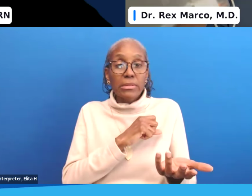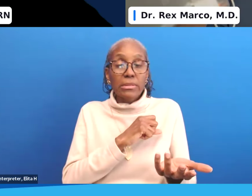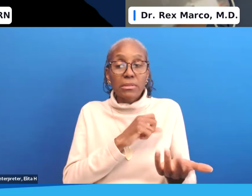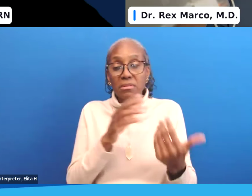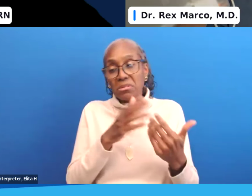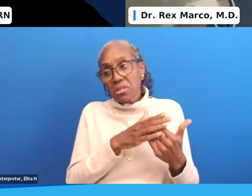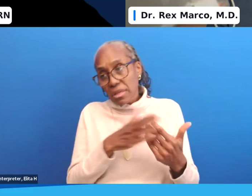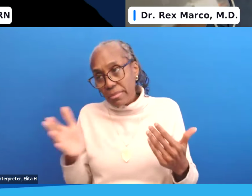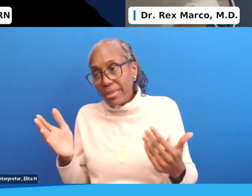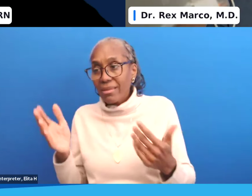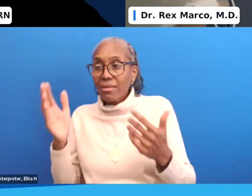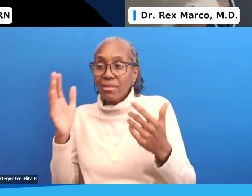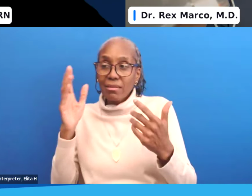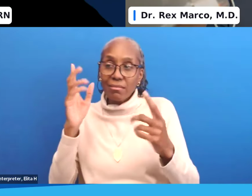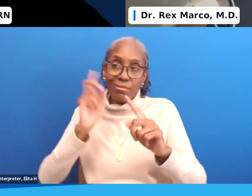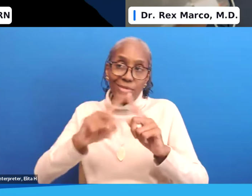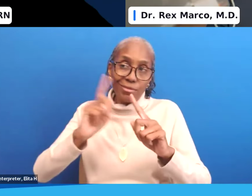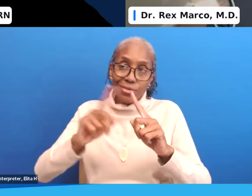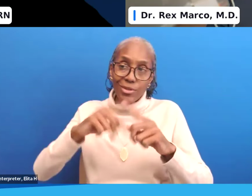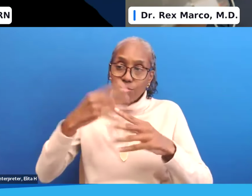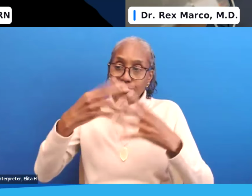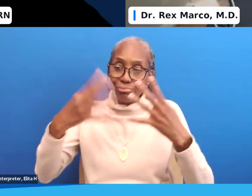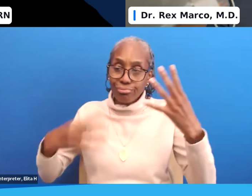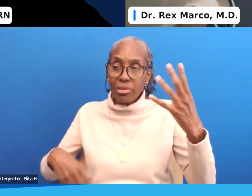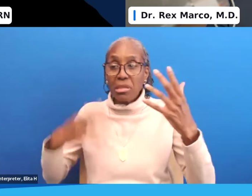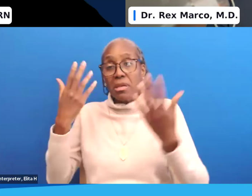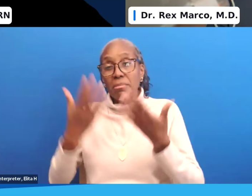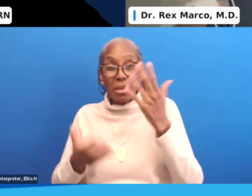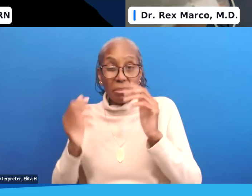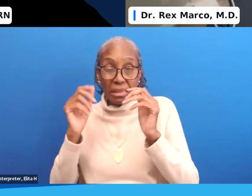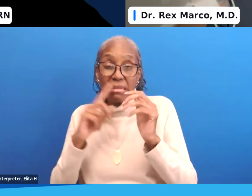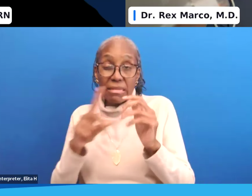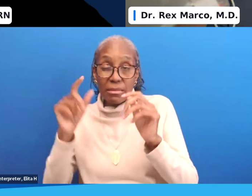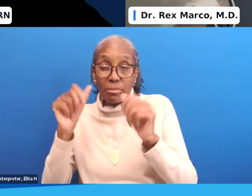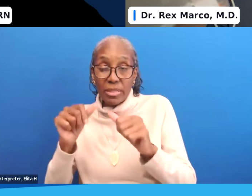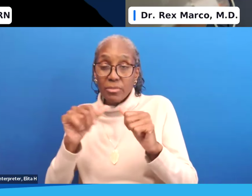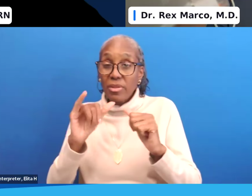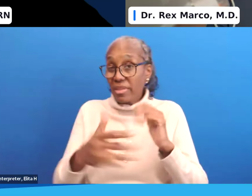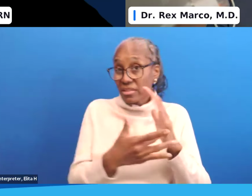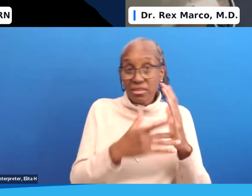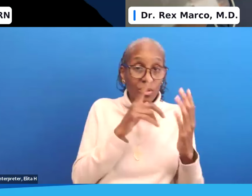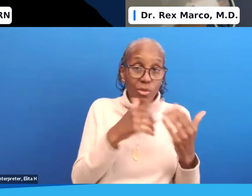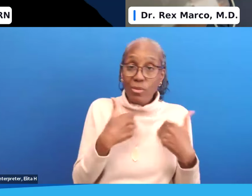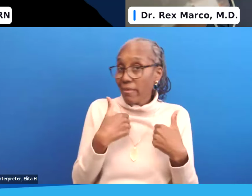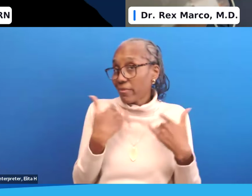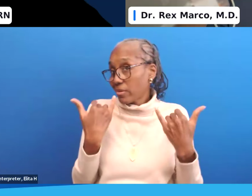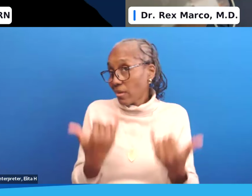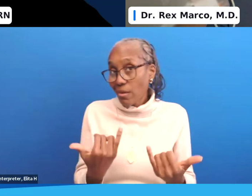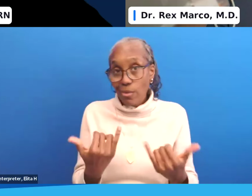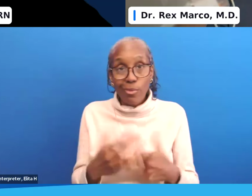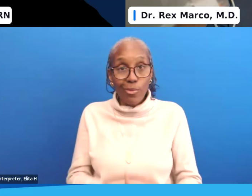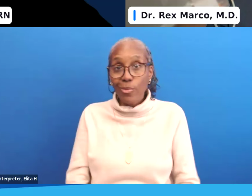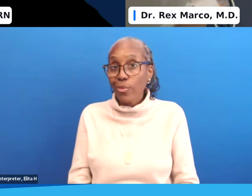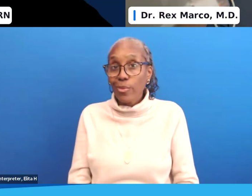within the realm of possibilities. Um, we don't have that technology now,